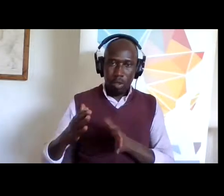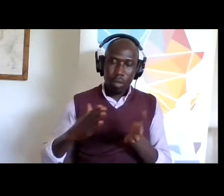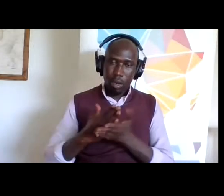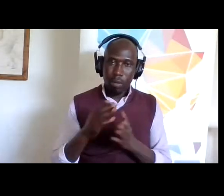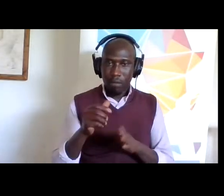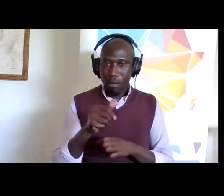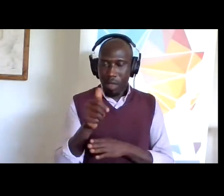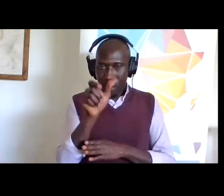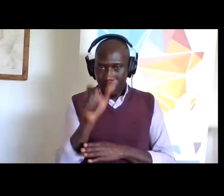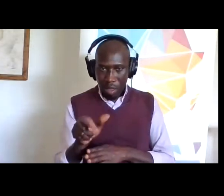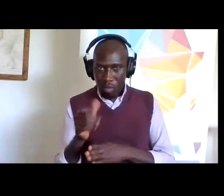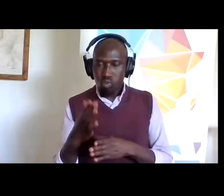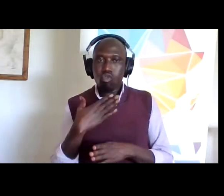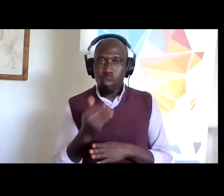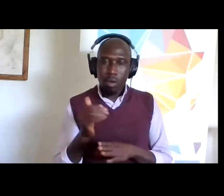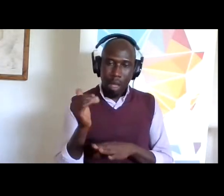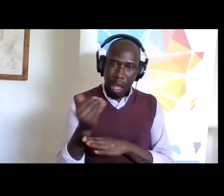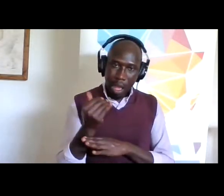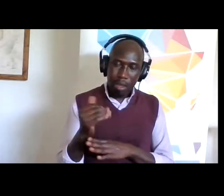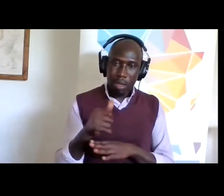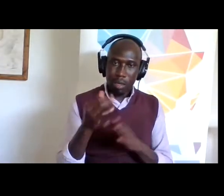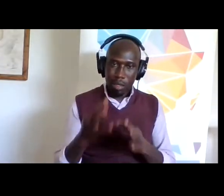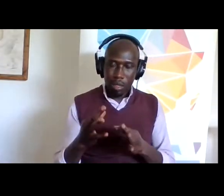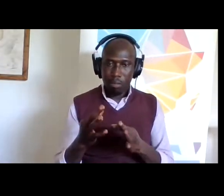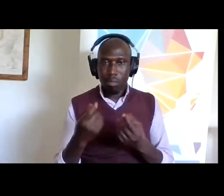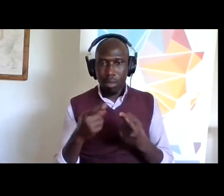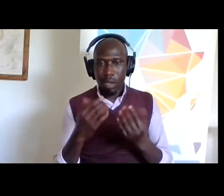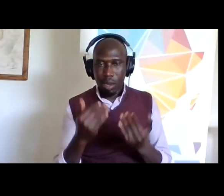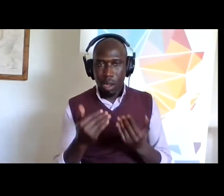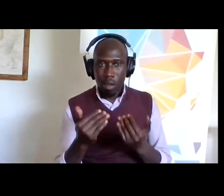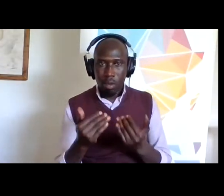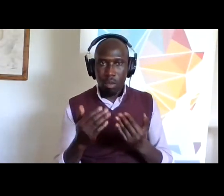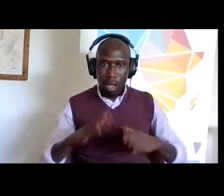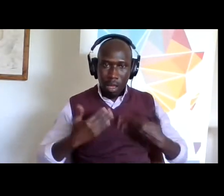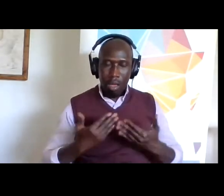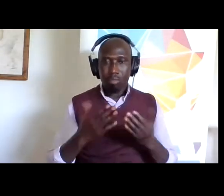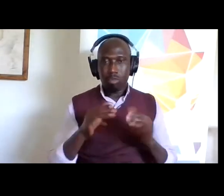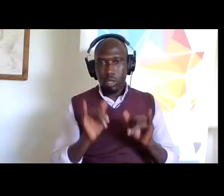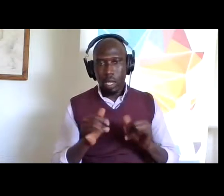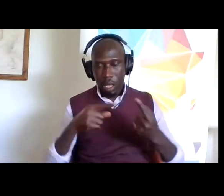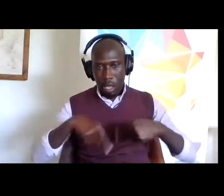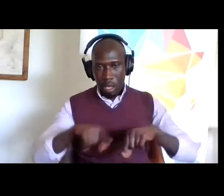who's curious, who'd like to read it. But in the meantime, I'm happy to stick around